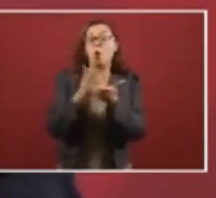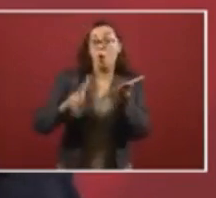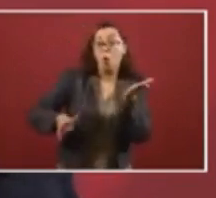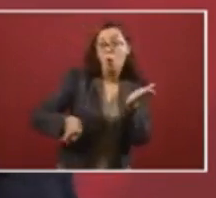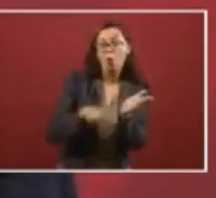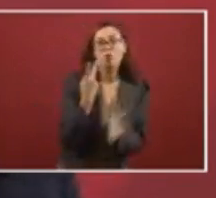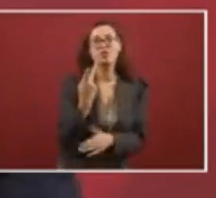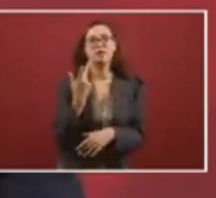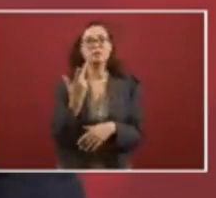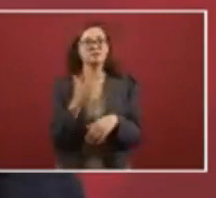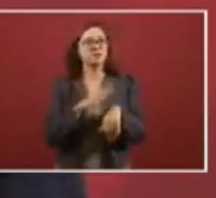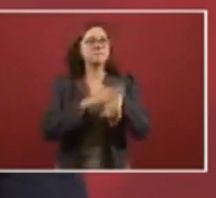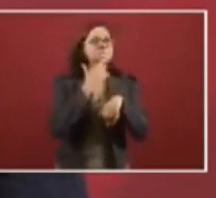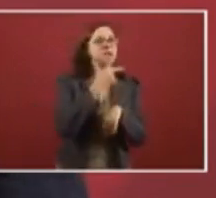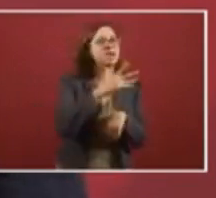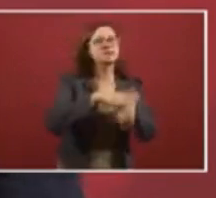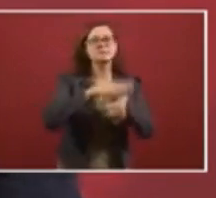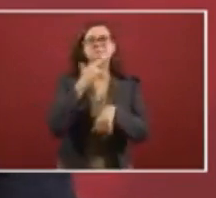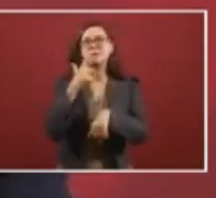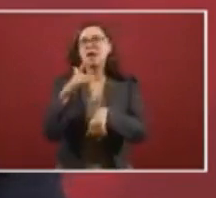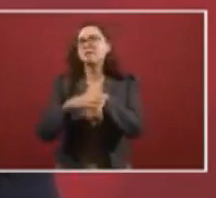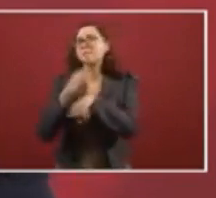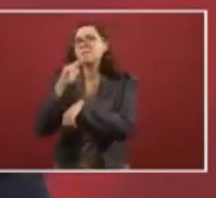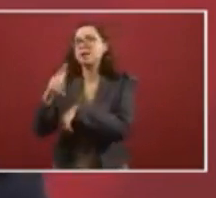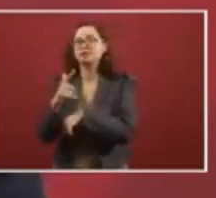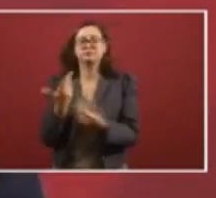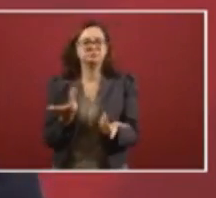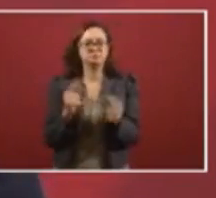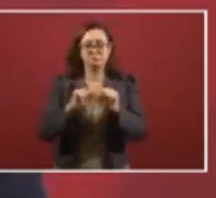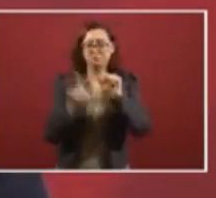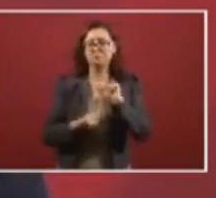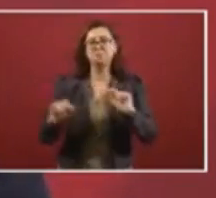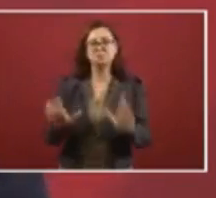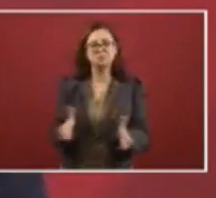And we are able to get these